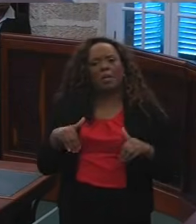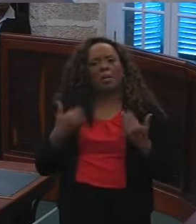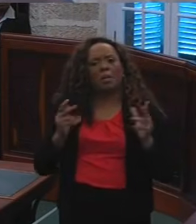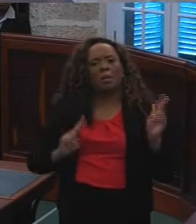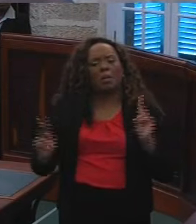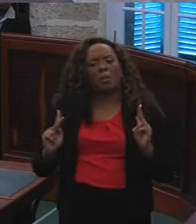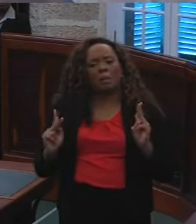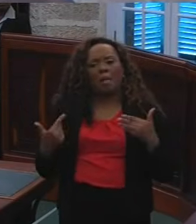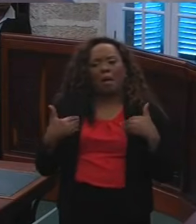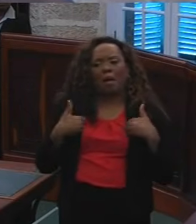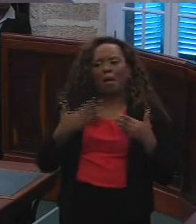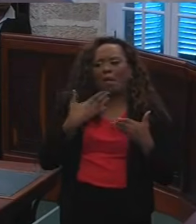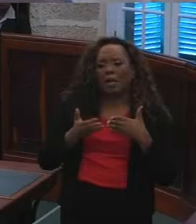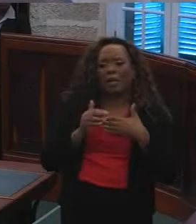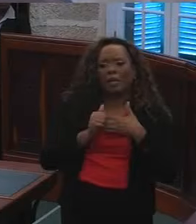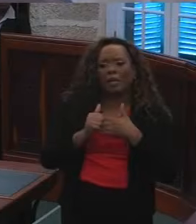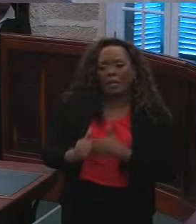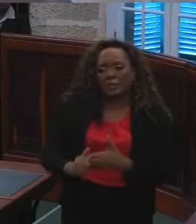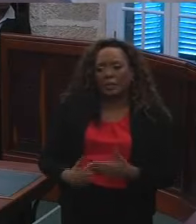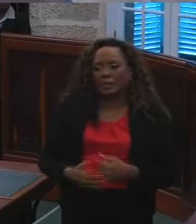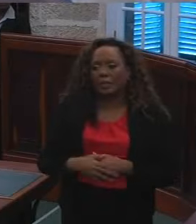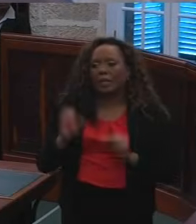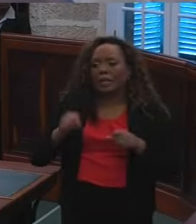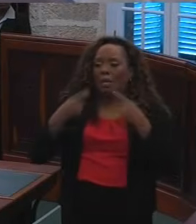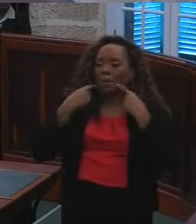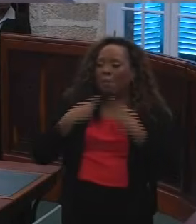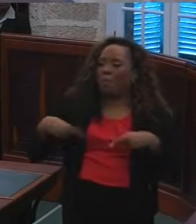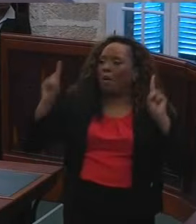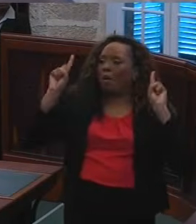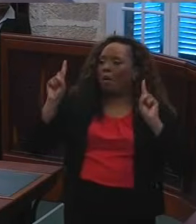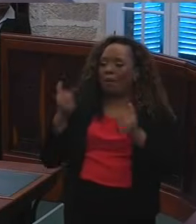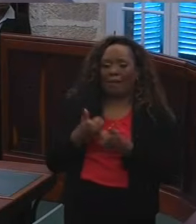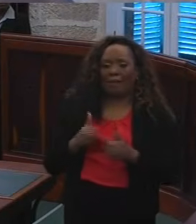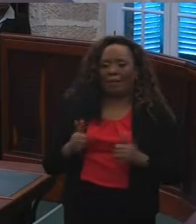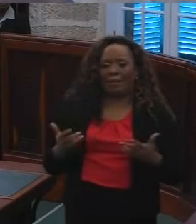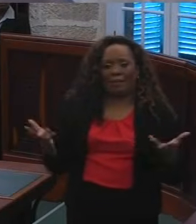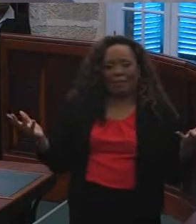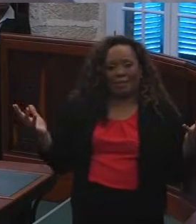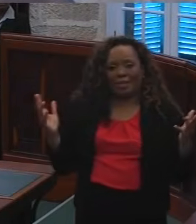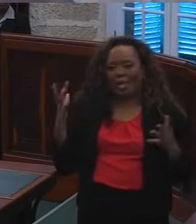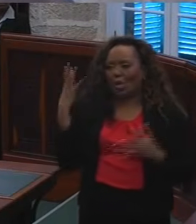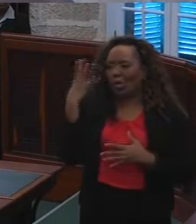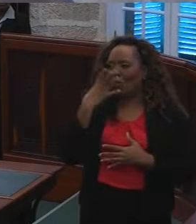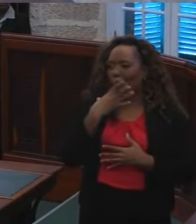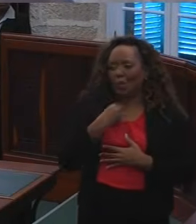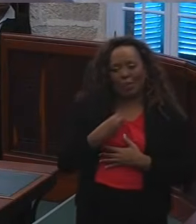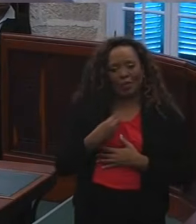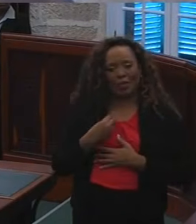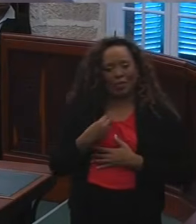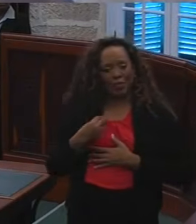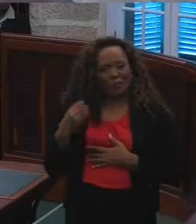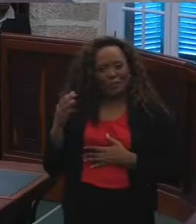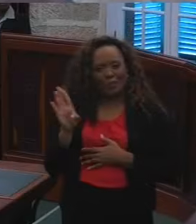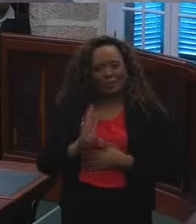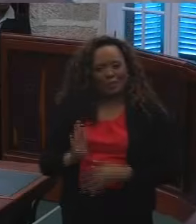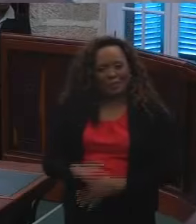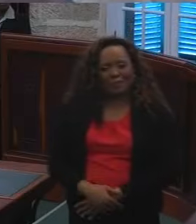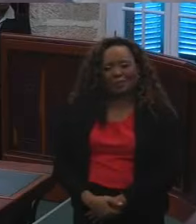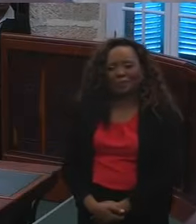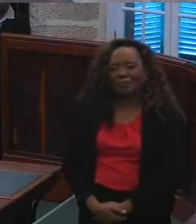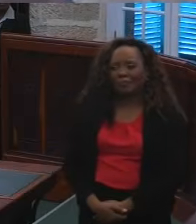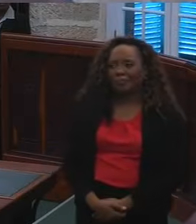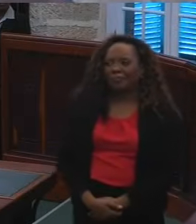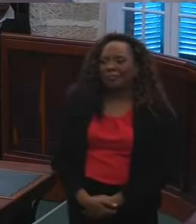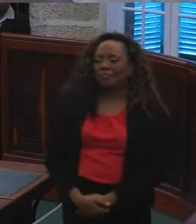given the wherewithal can achieve anything under the sun, under the beautiful sun and sea of Barbados. That's what it